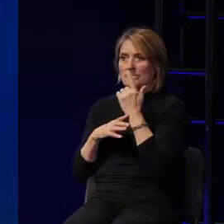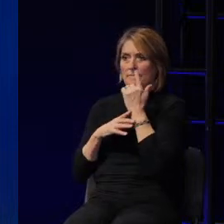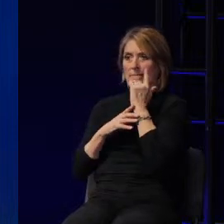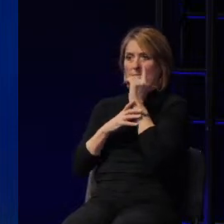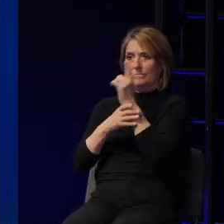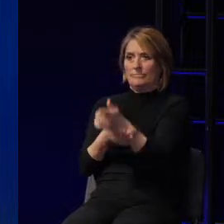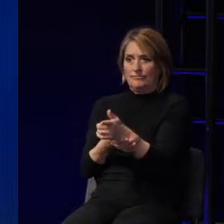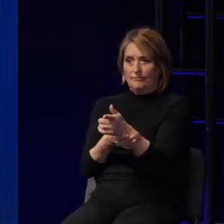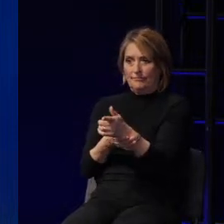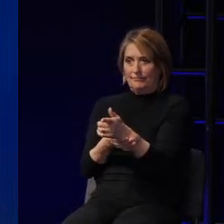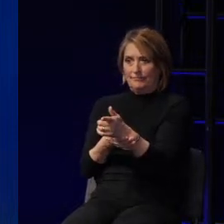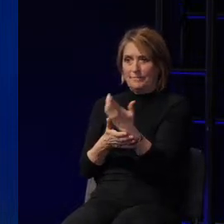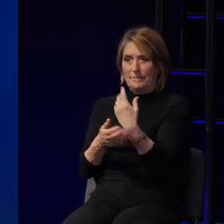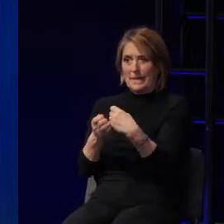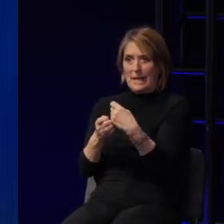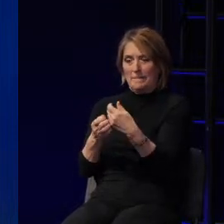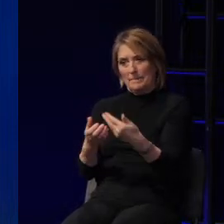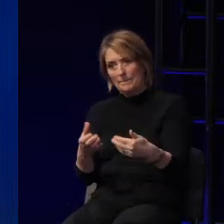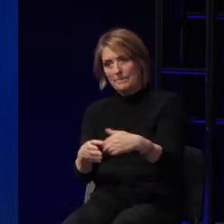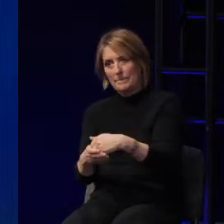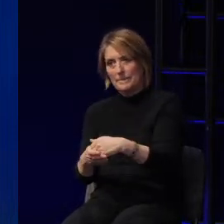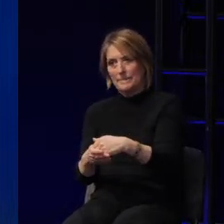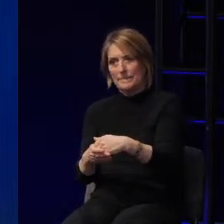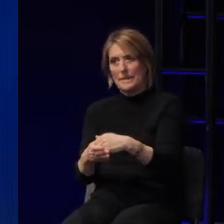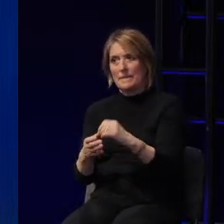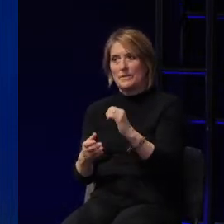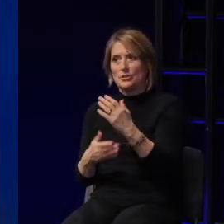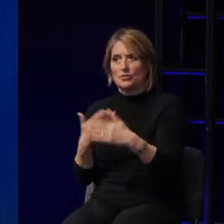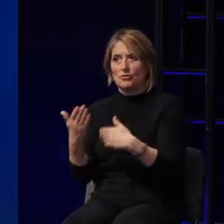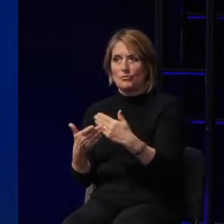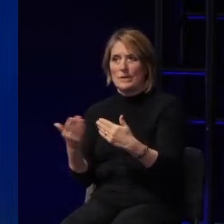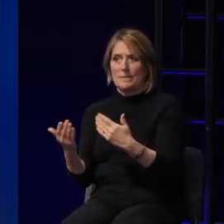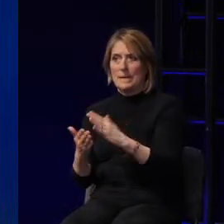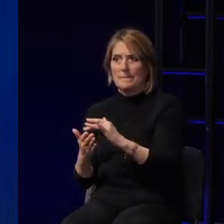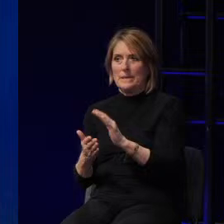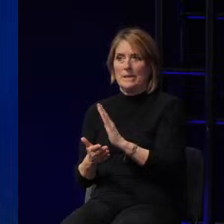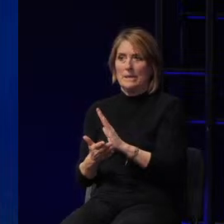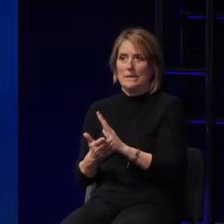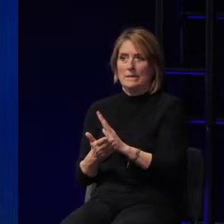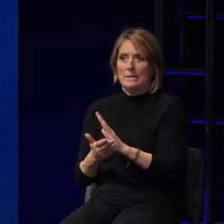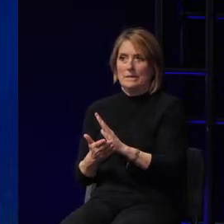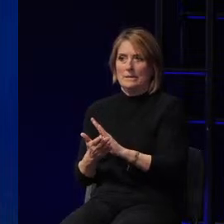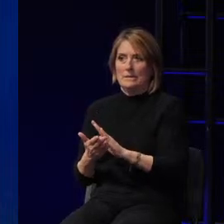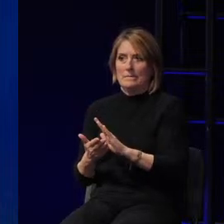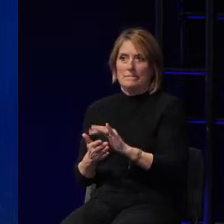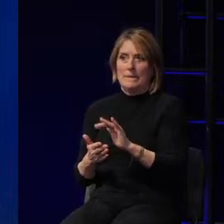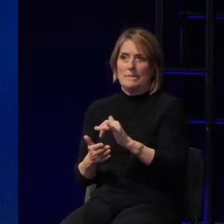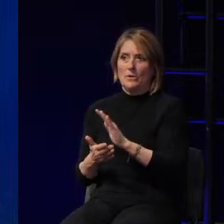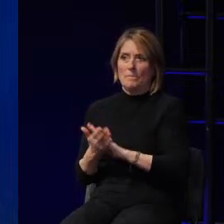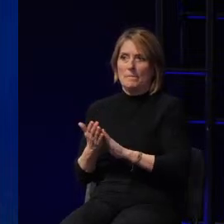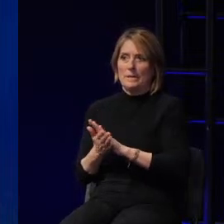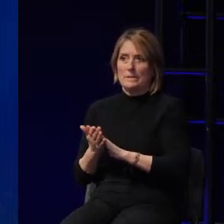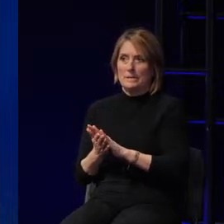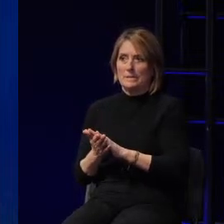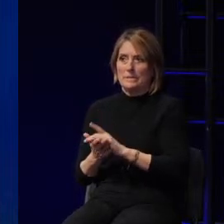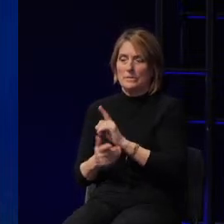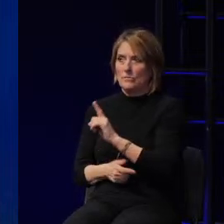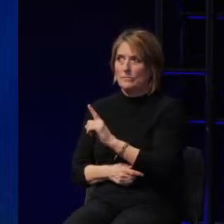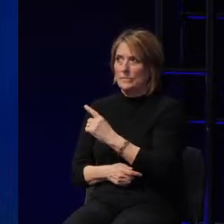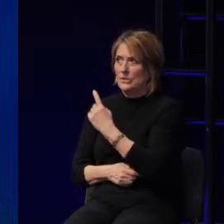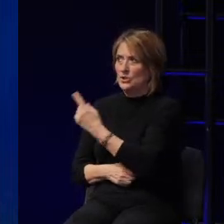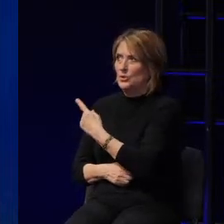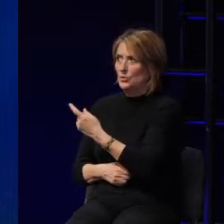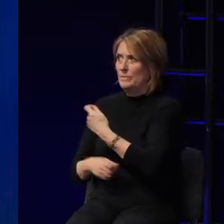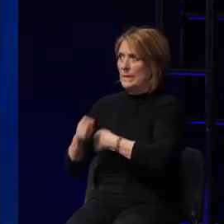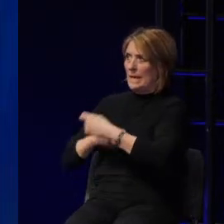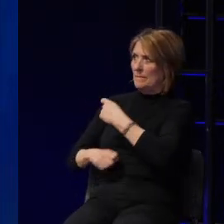and it's become an element of the story that wasn't maybe intended, and it's like you as a person that's now become a character in the story in